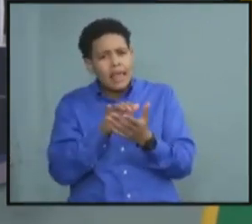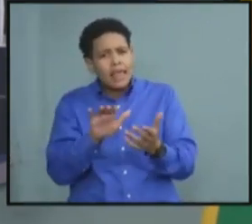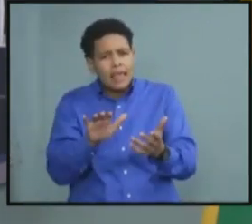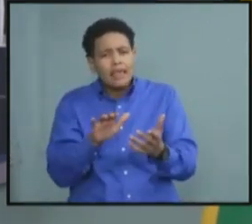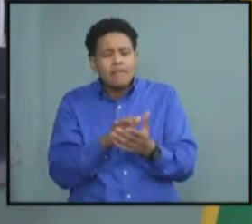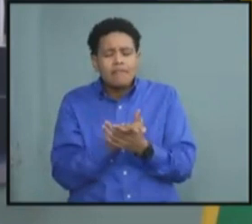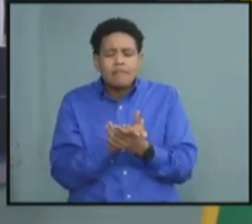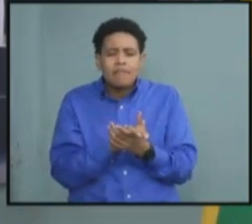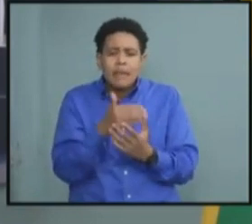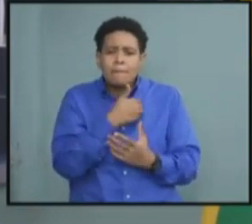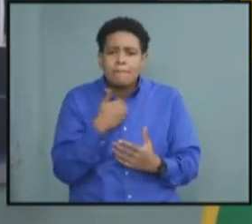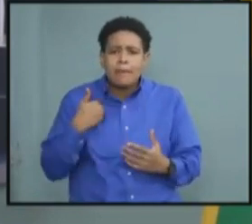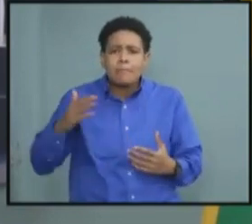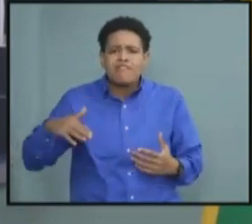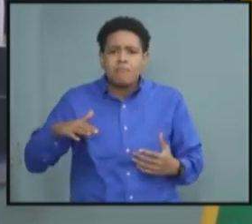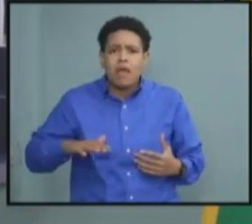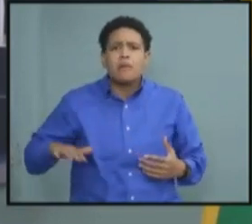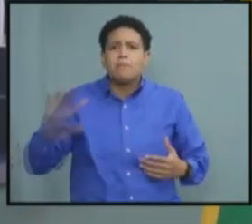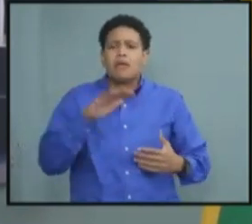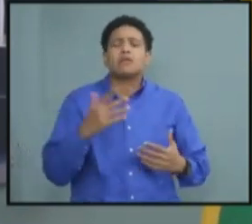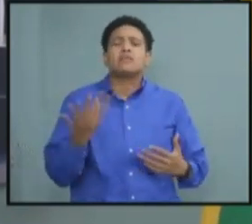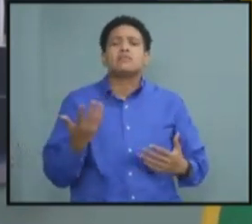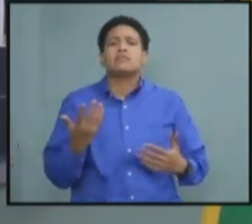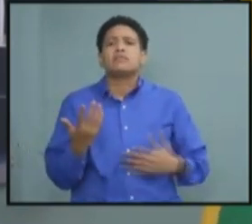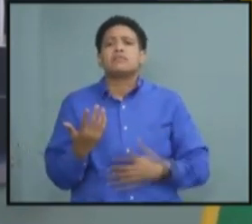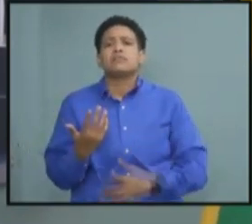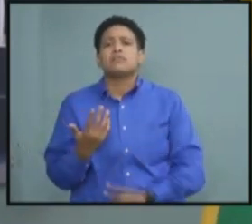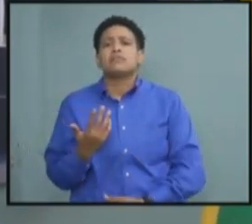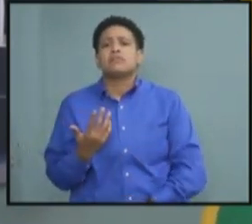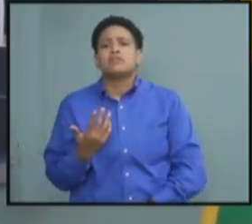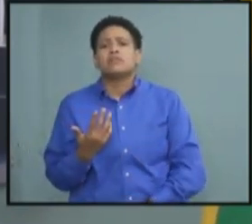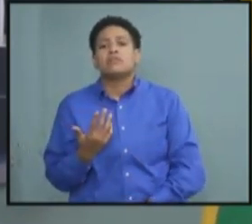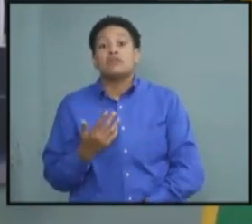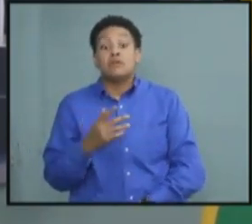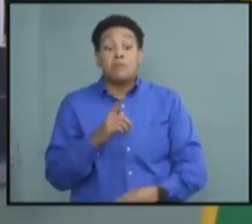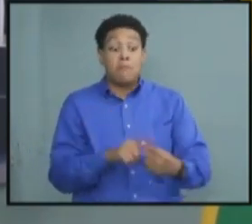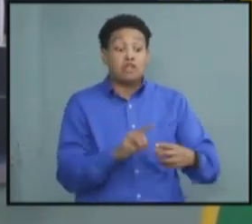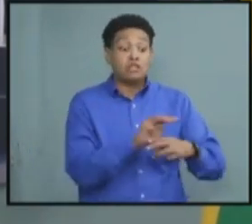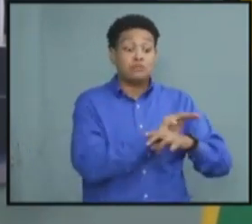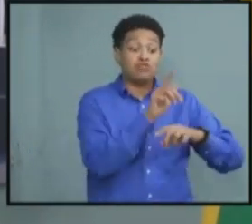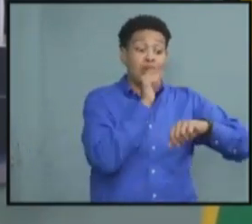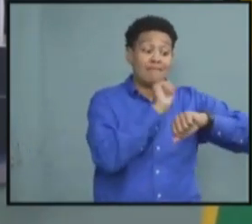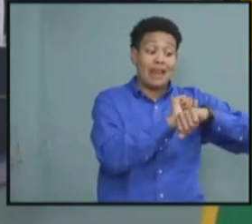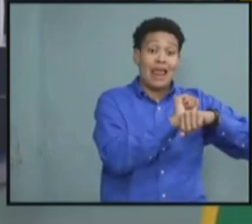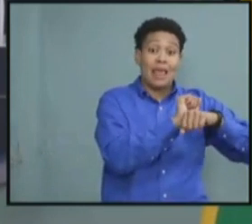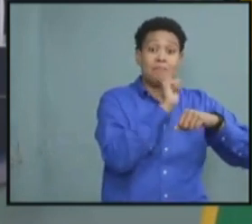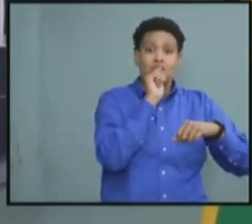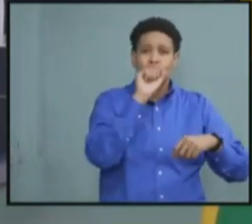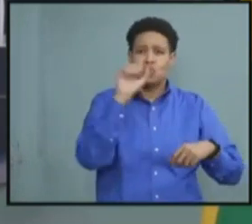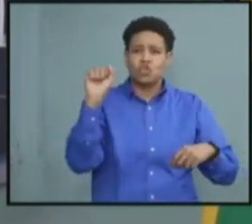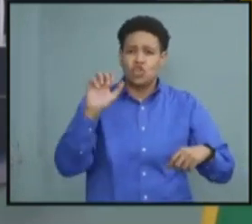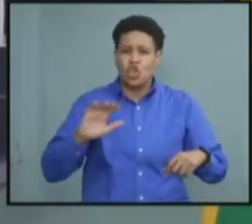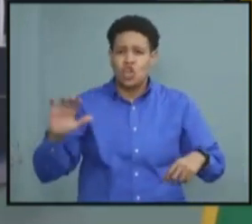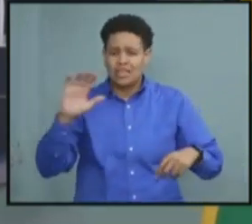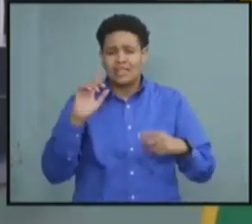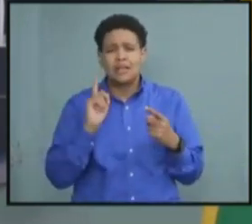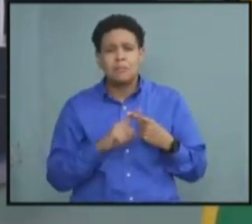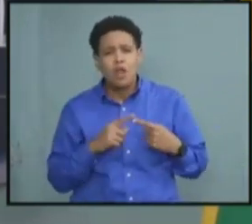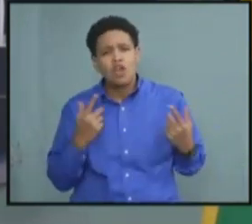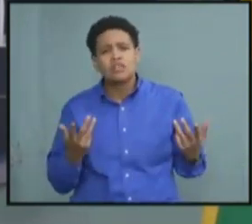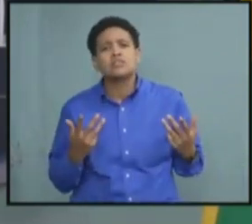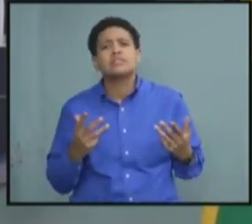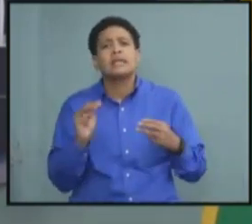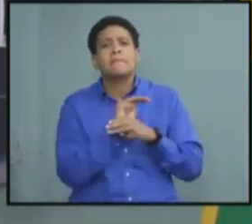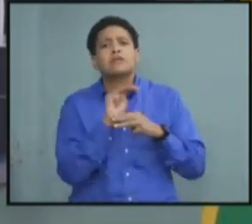the members of Parliament and the Ministry of Labour and Social Security and